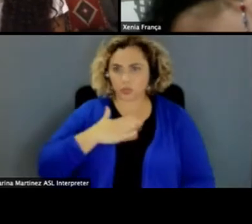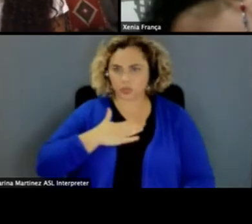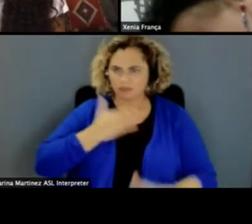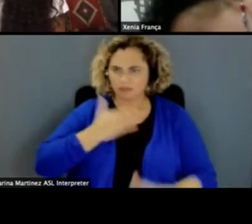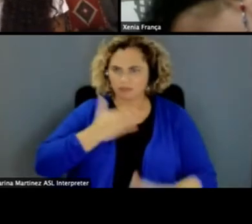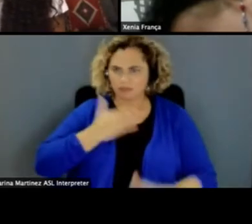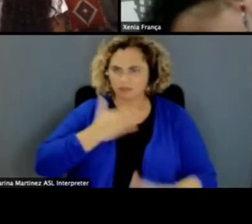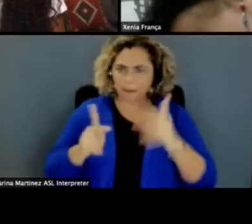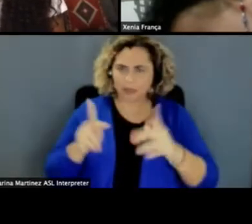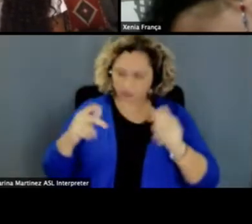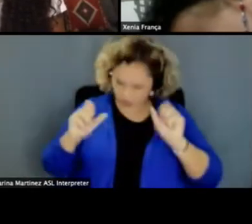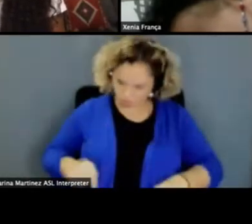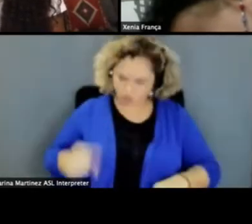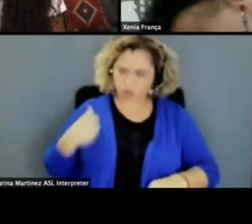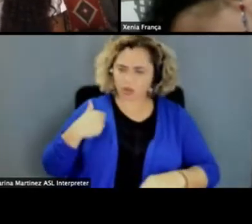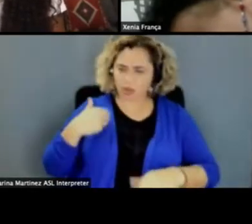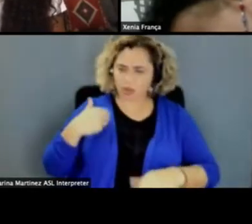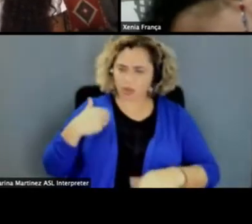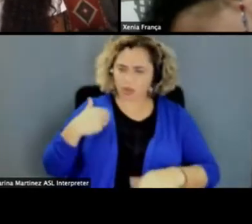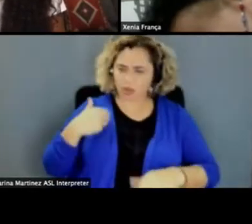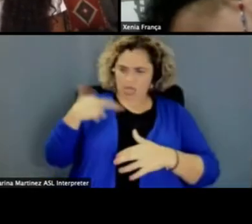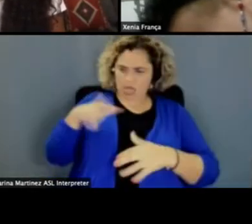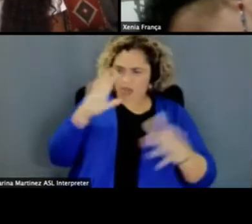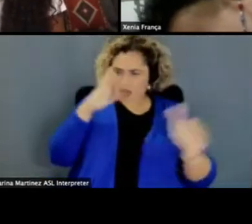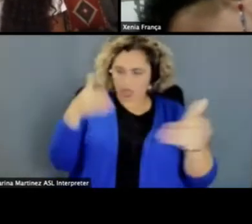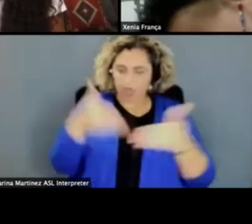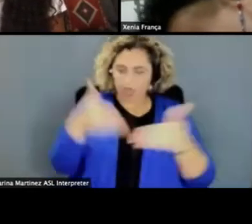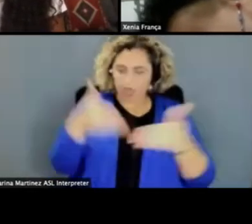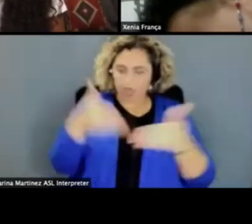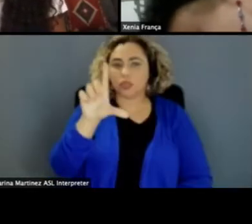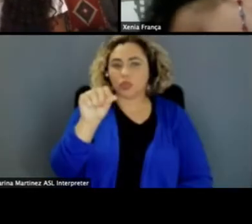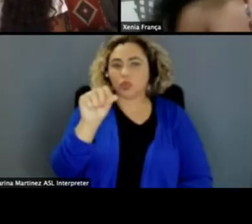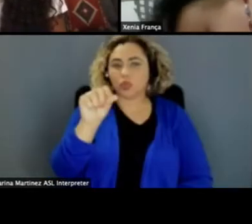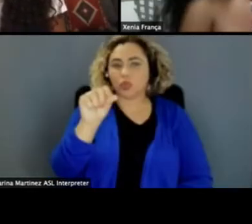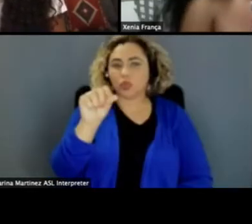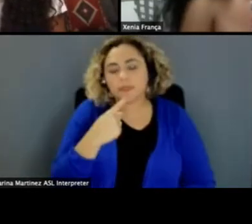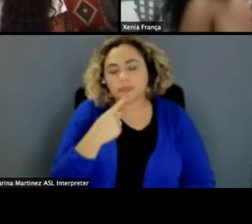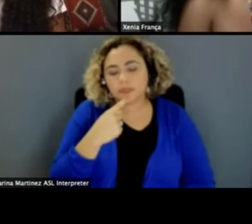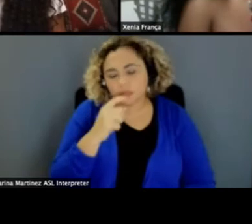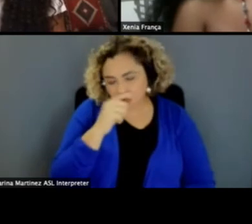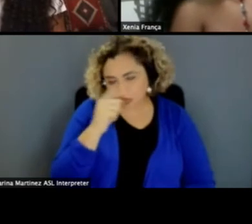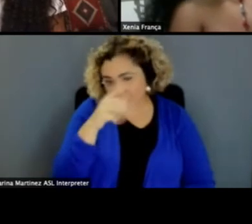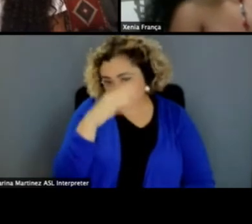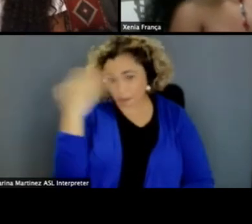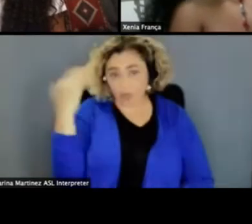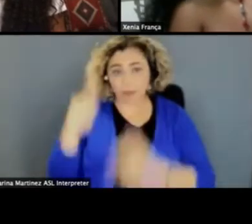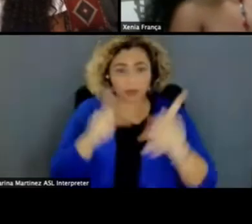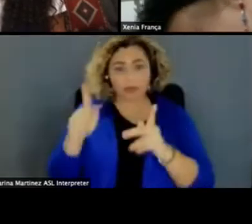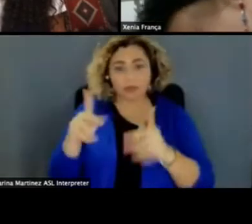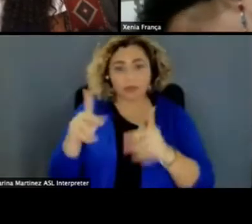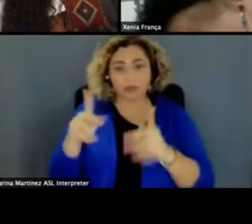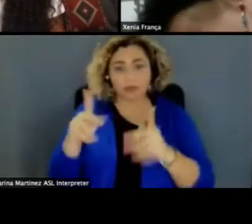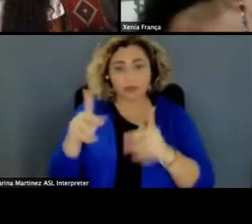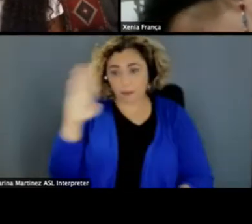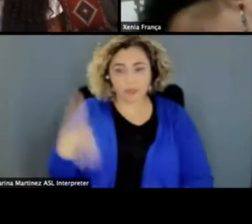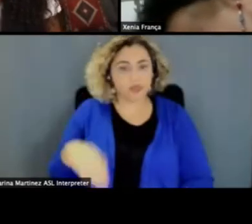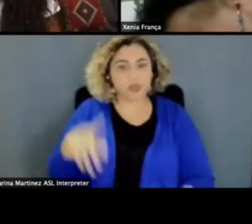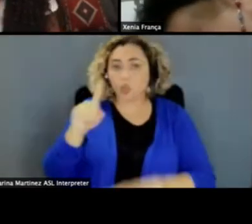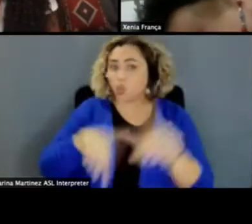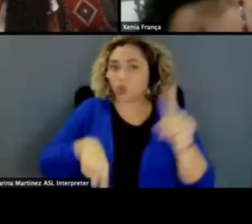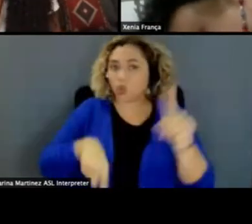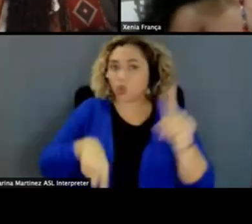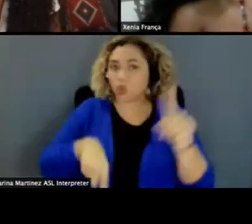practicing religion. So much so that in the 1920s, Black peoples in Brazil couldn't even